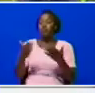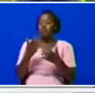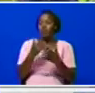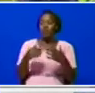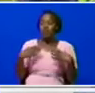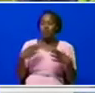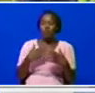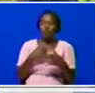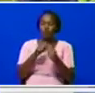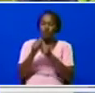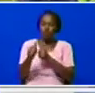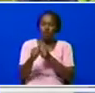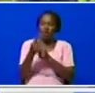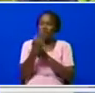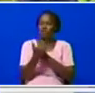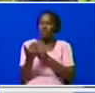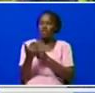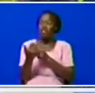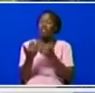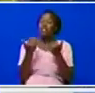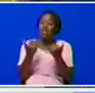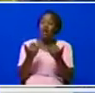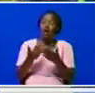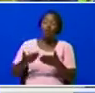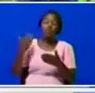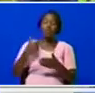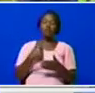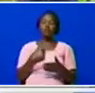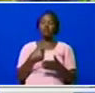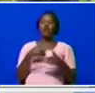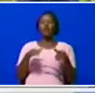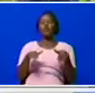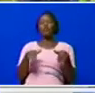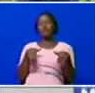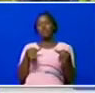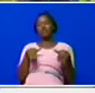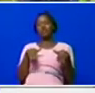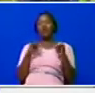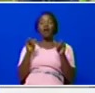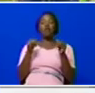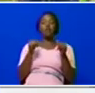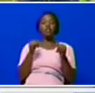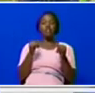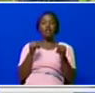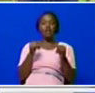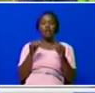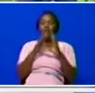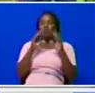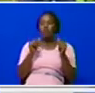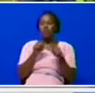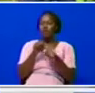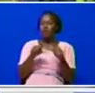And one of the things that has really stood out is that right behind me, we were waiting for a media briefing at about 7:30